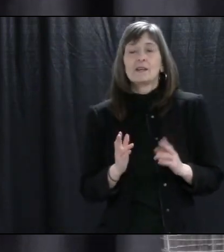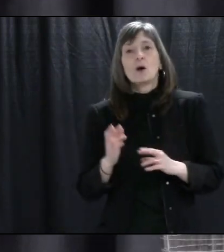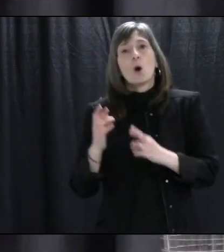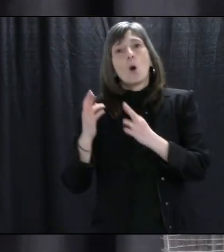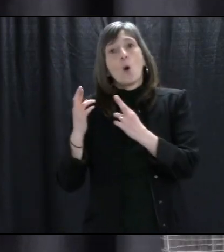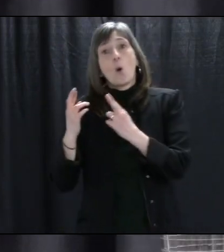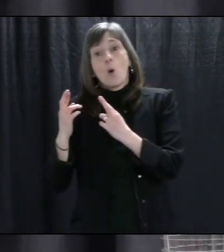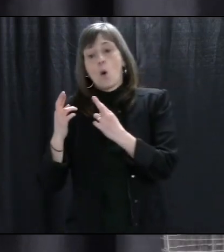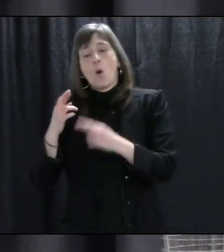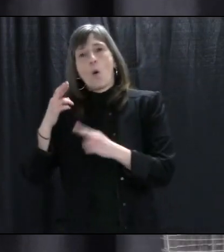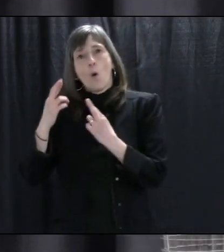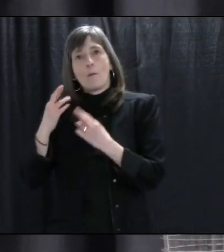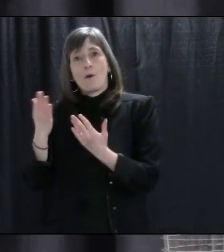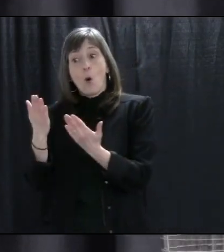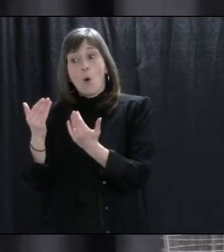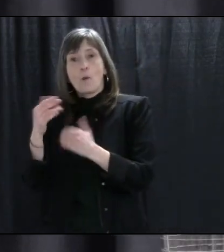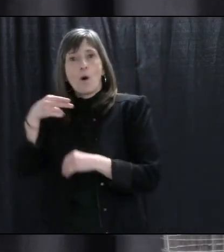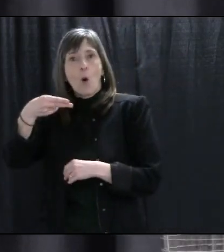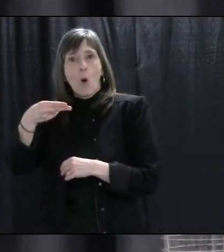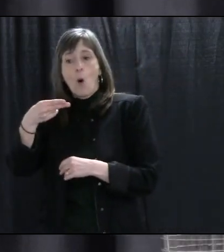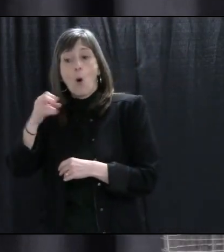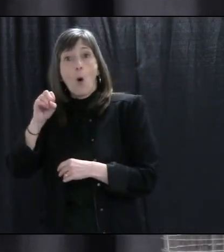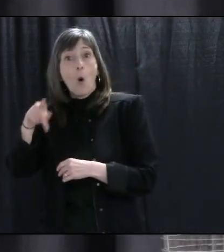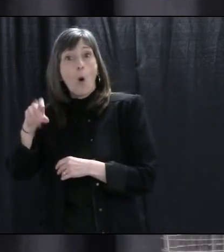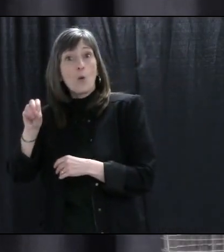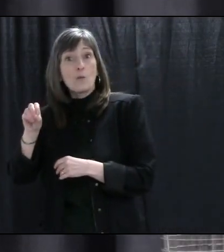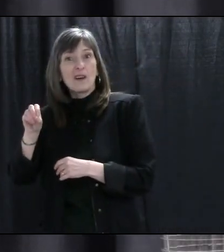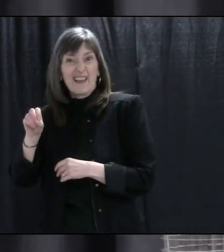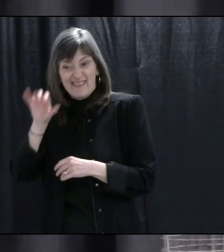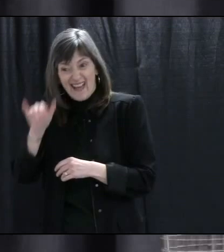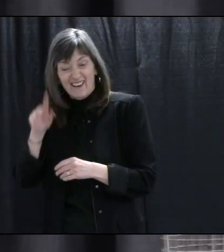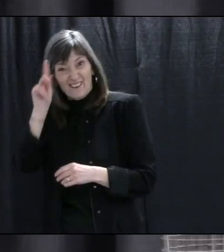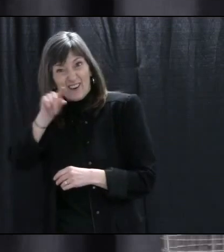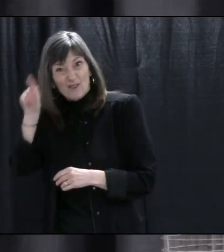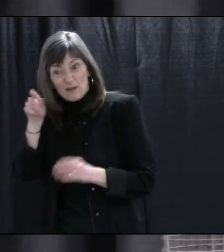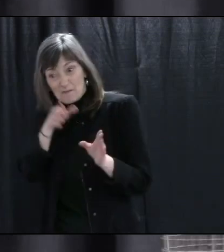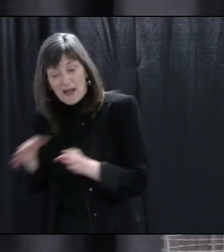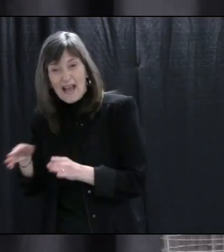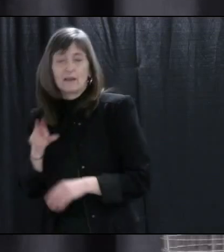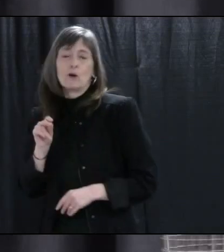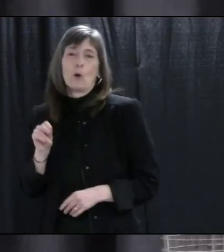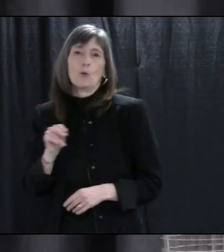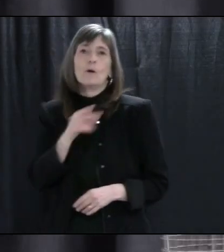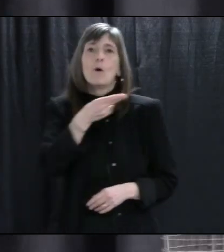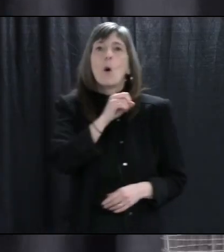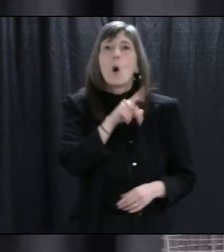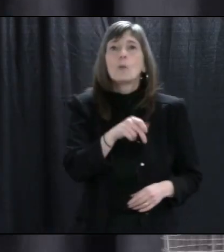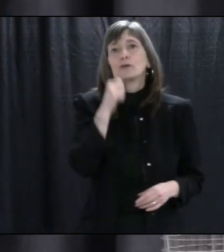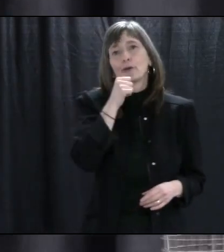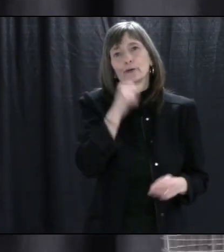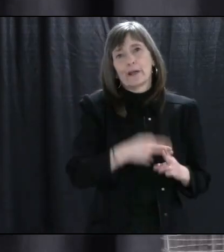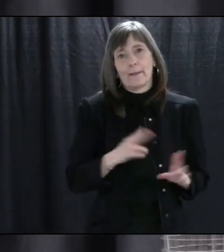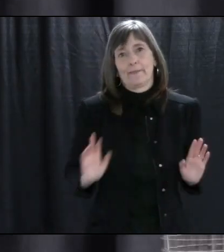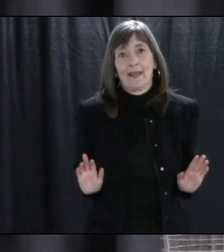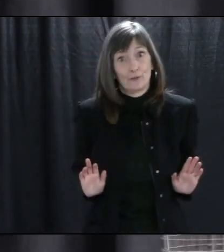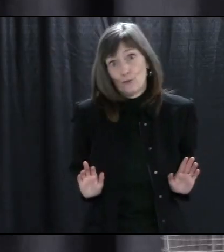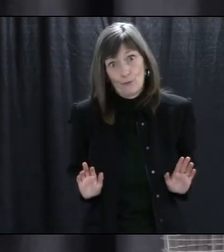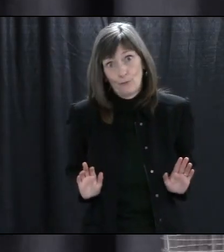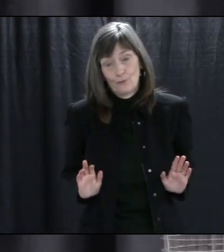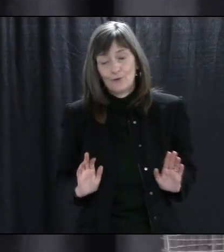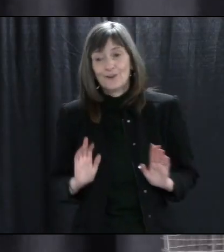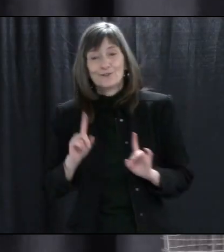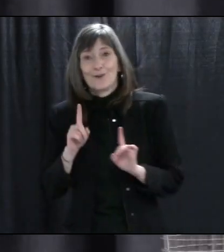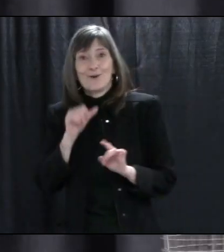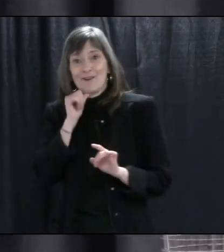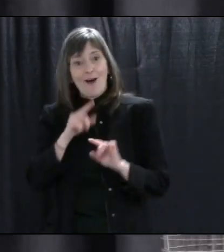not a strategy. So we have to plan. And this is what we will show tomorrow has underpinned some of our approaches.